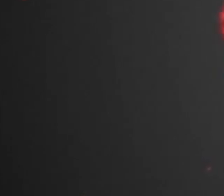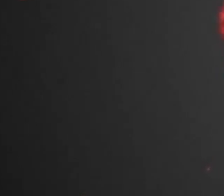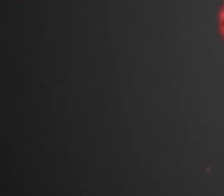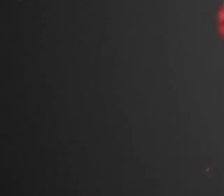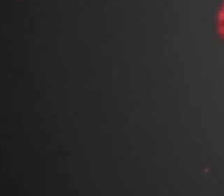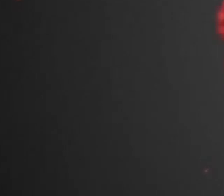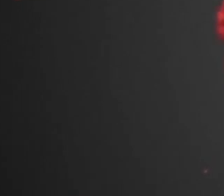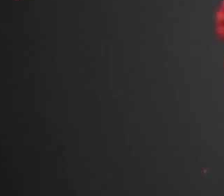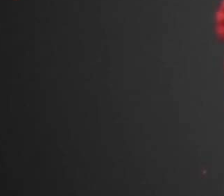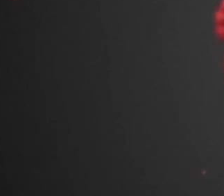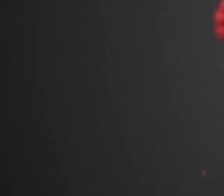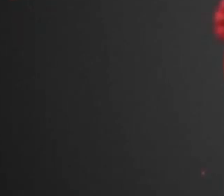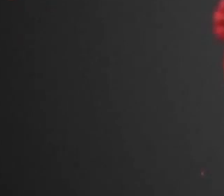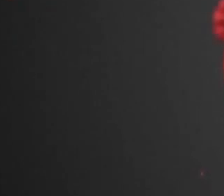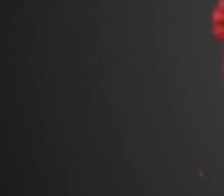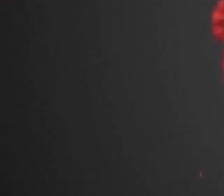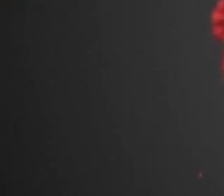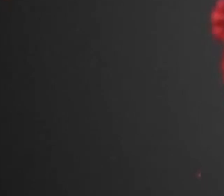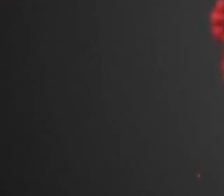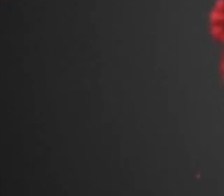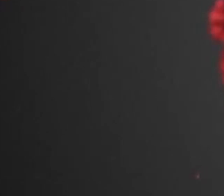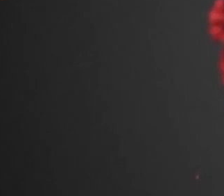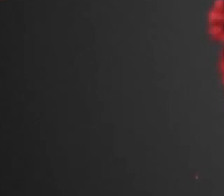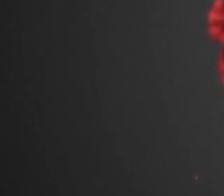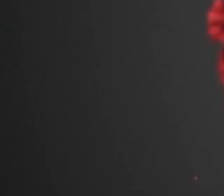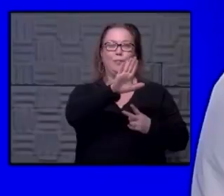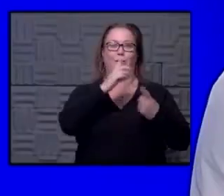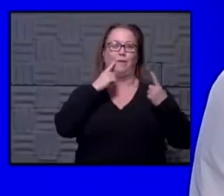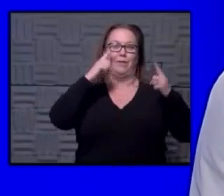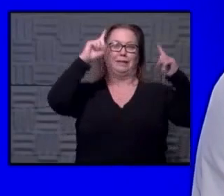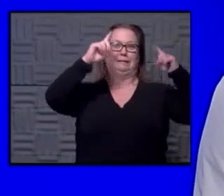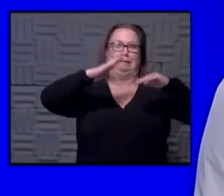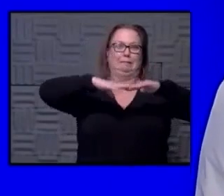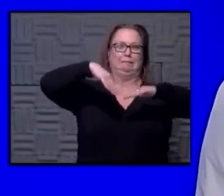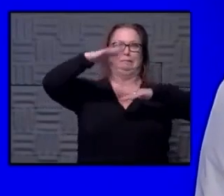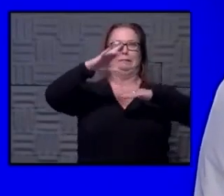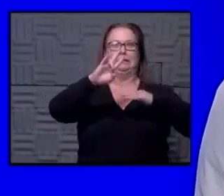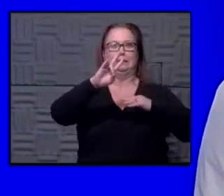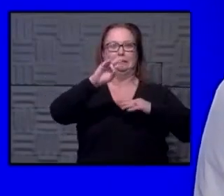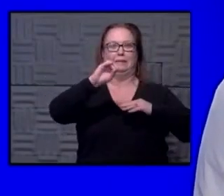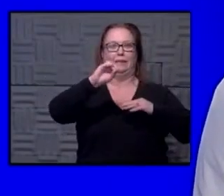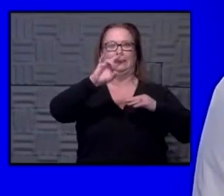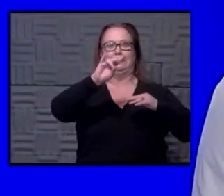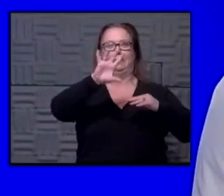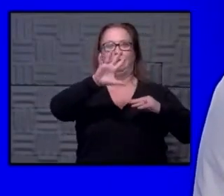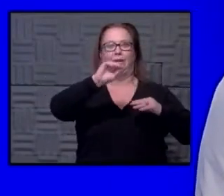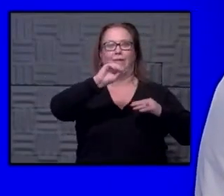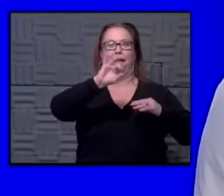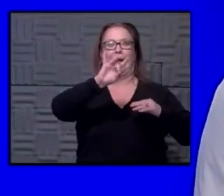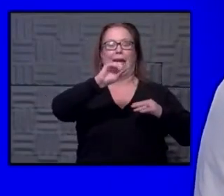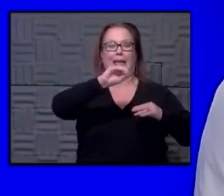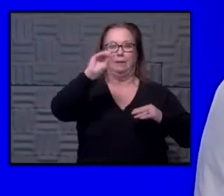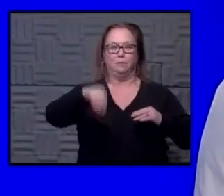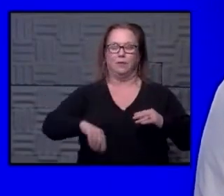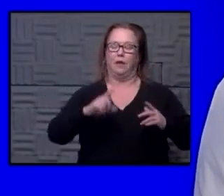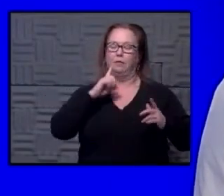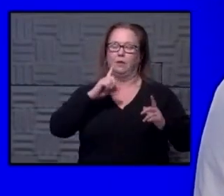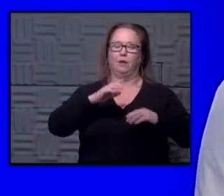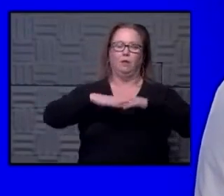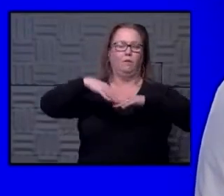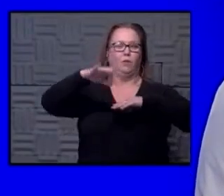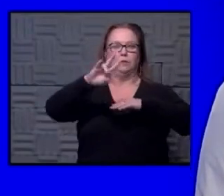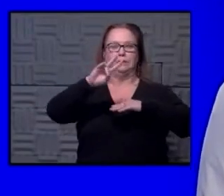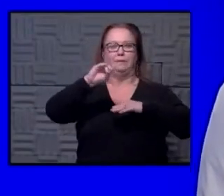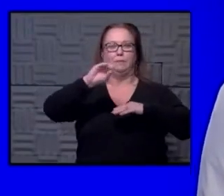coronavirus, about 50% effective against the South African strain. If we can get above that 50%, I think overall for the global population,